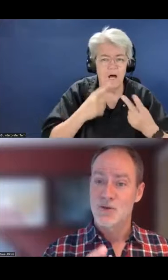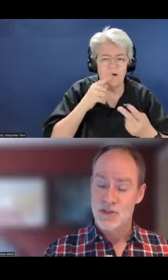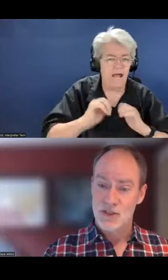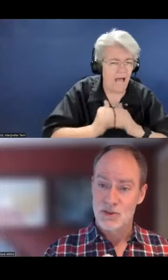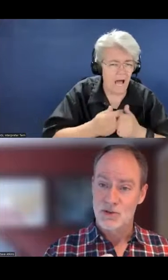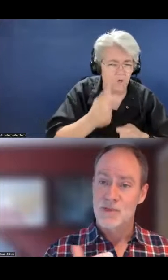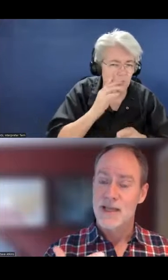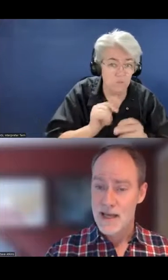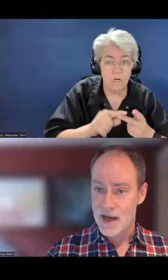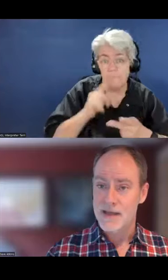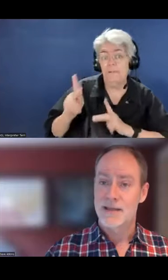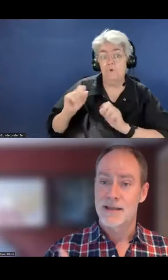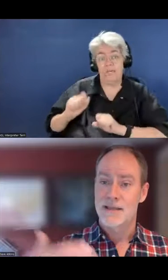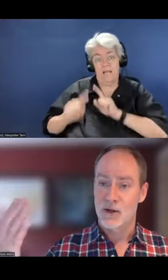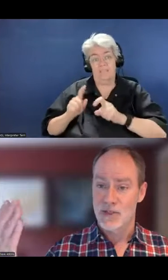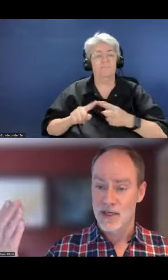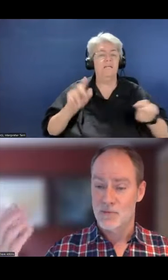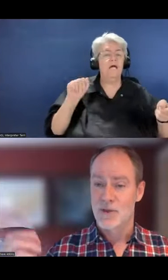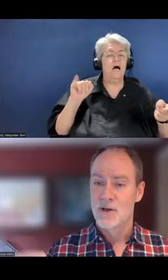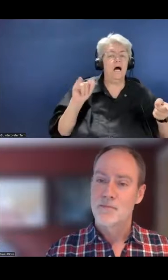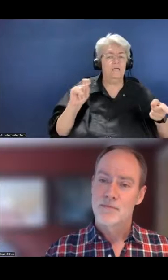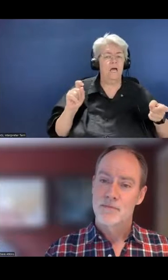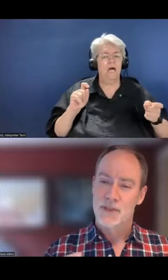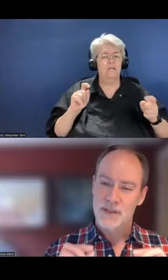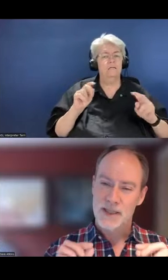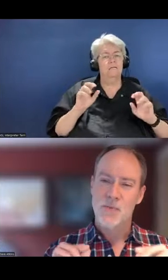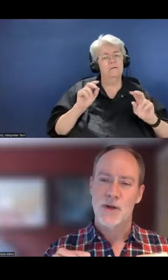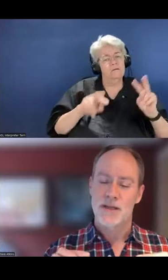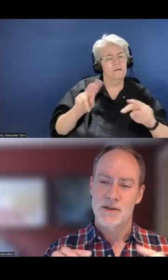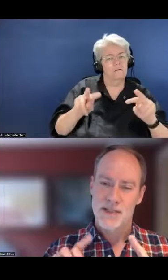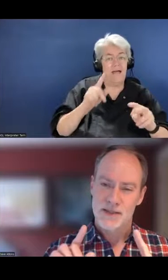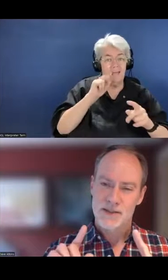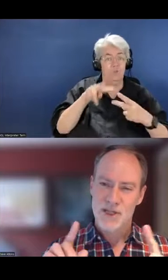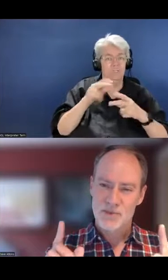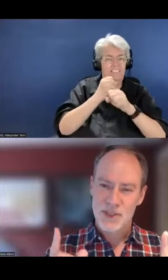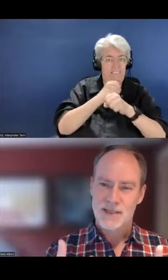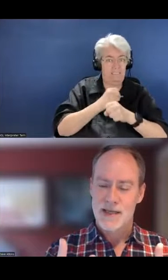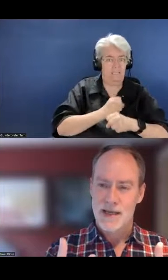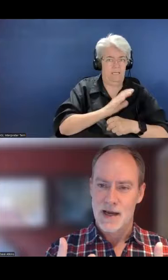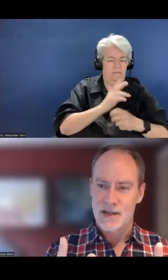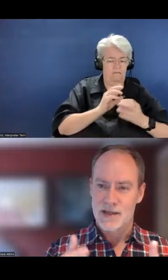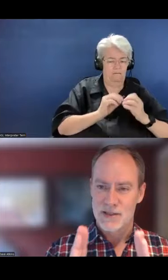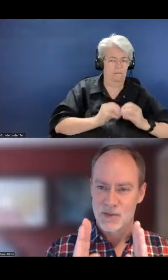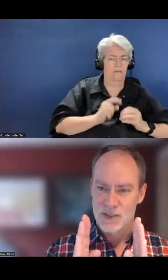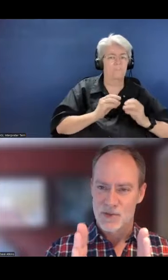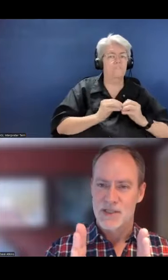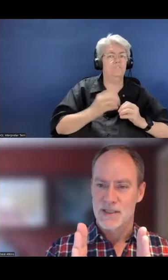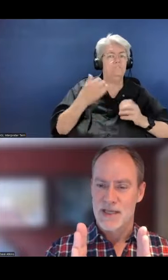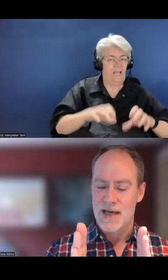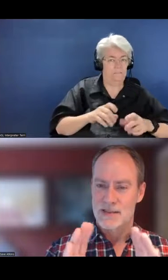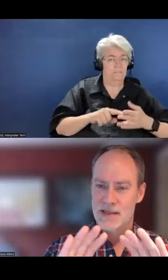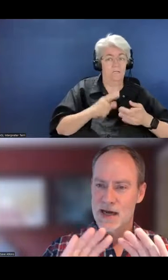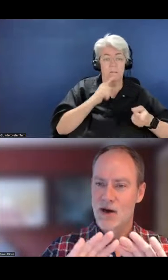that humans can do, but the AI can then scale these up. But the key point here is that just because the AI can do this